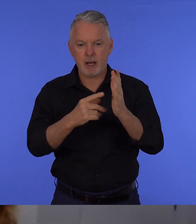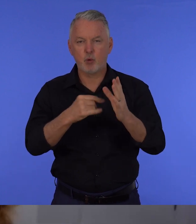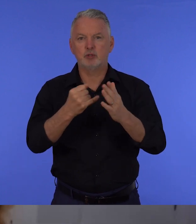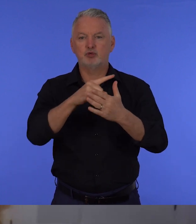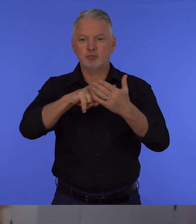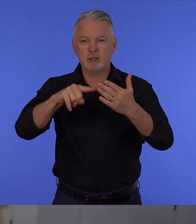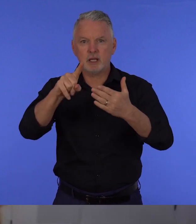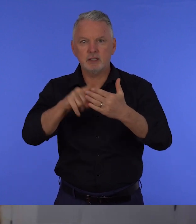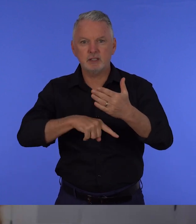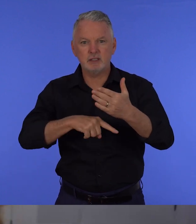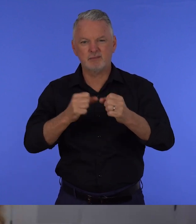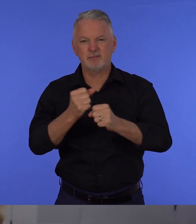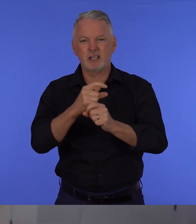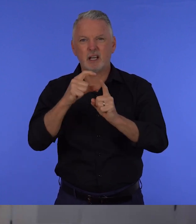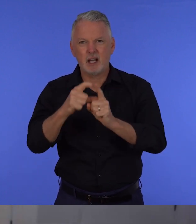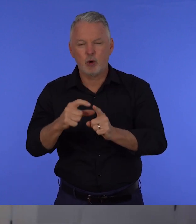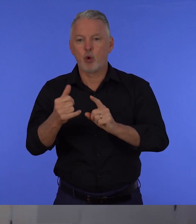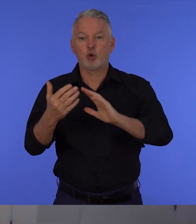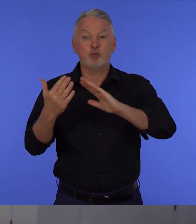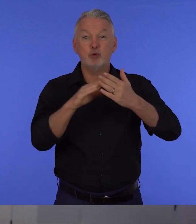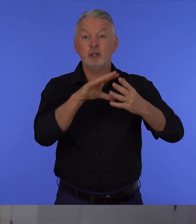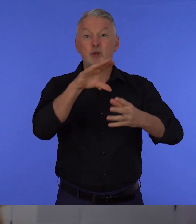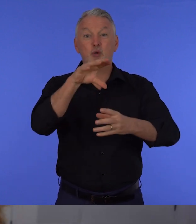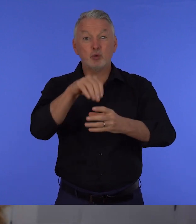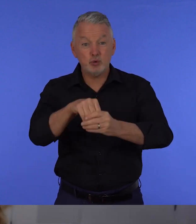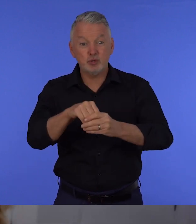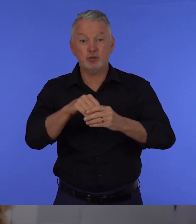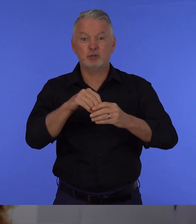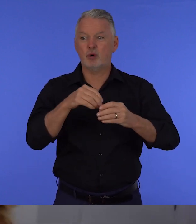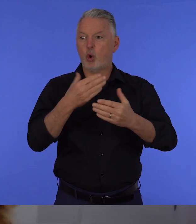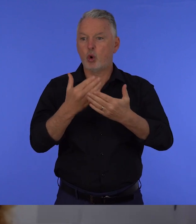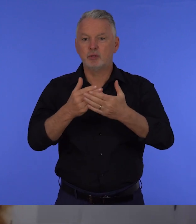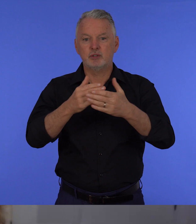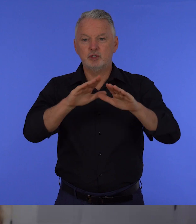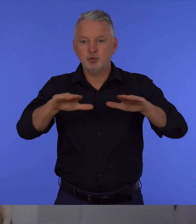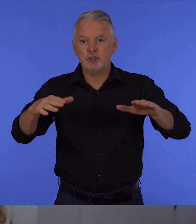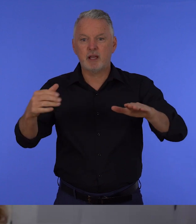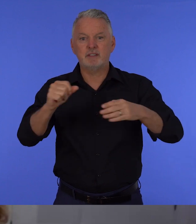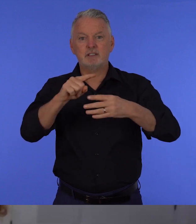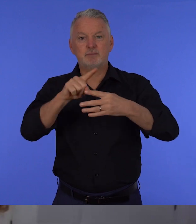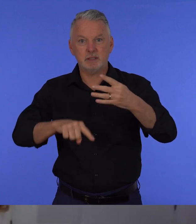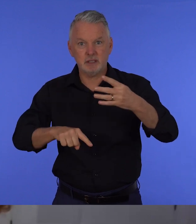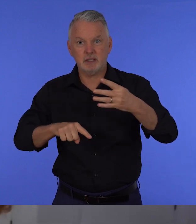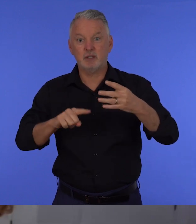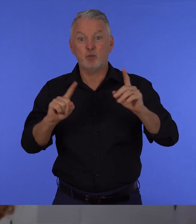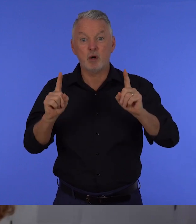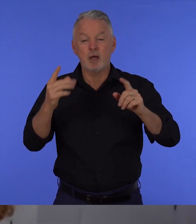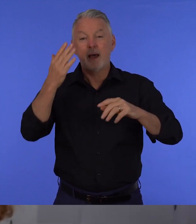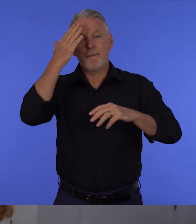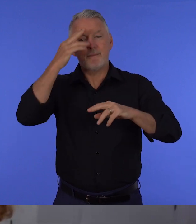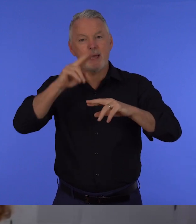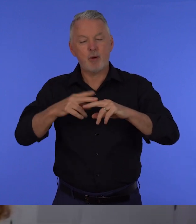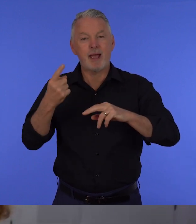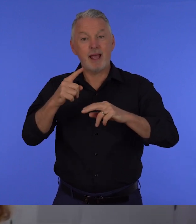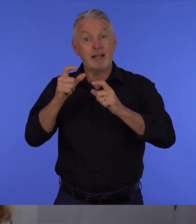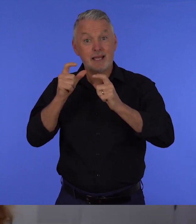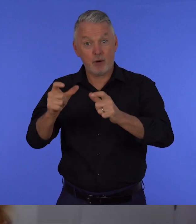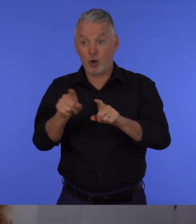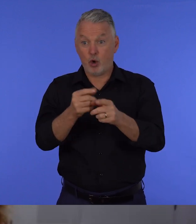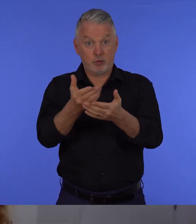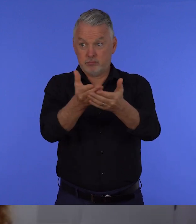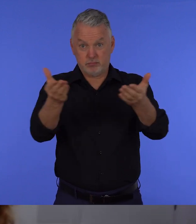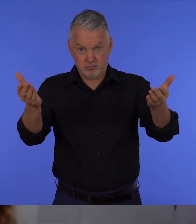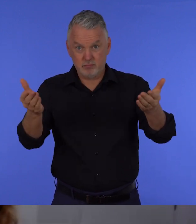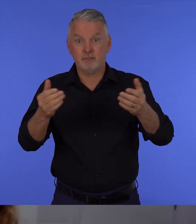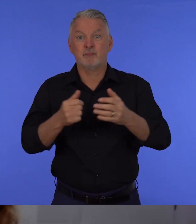to fit in, the stigma of disability and often discrimination. Community inclusion of children with disability